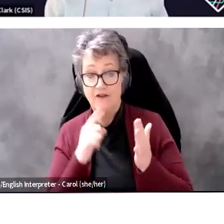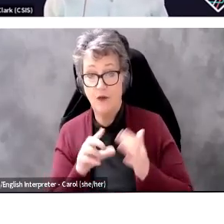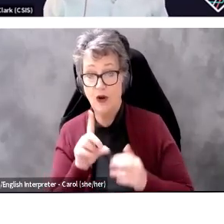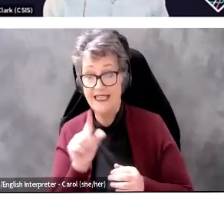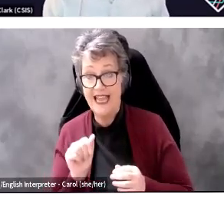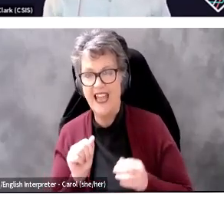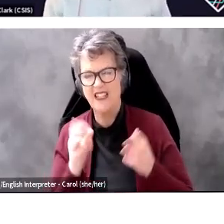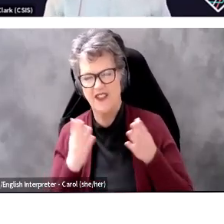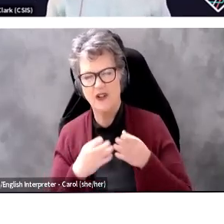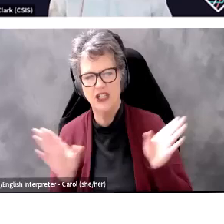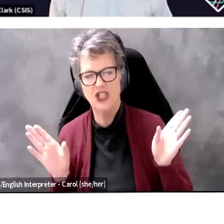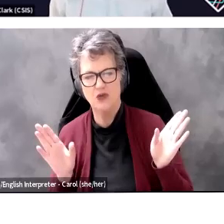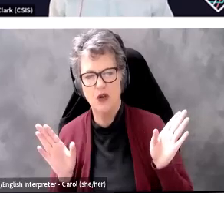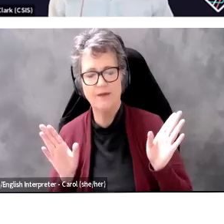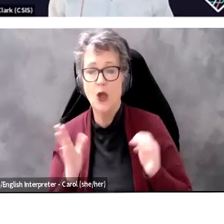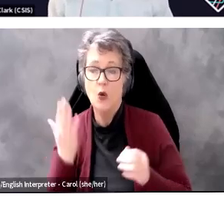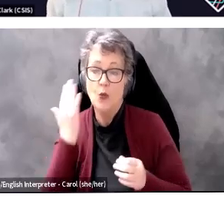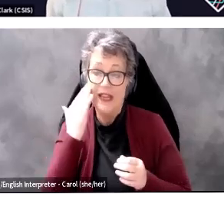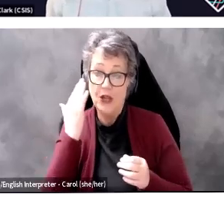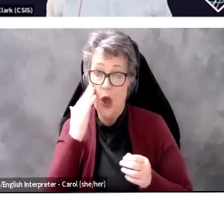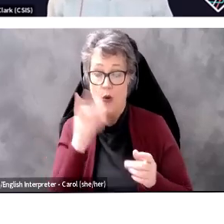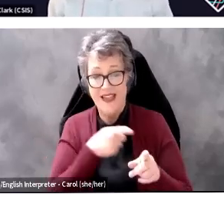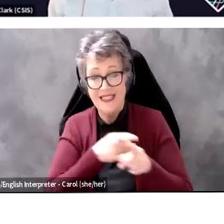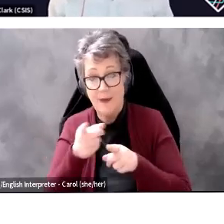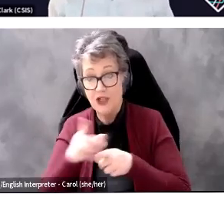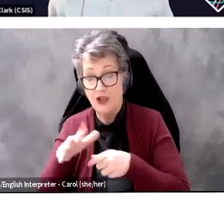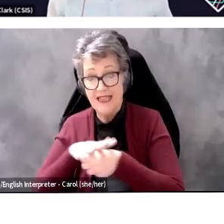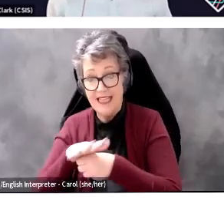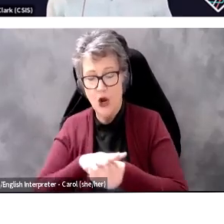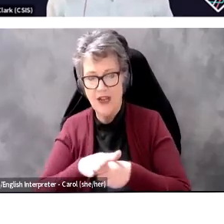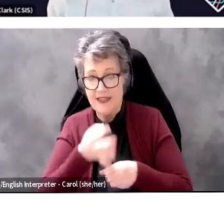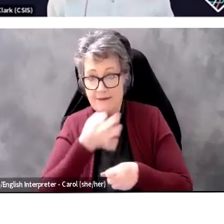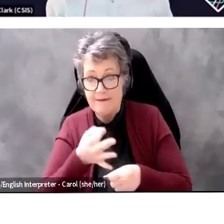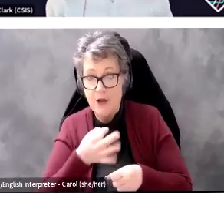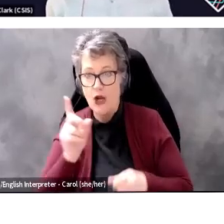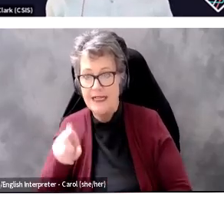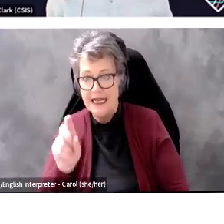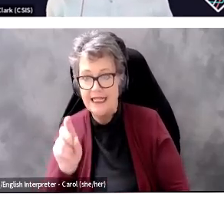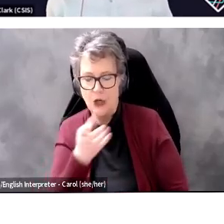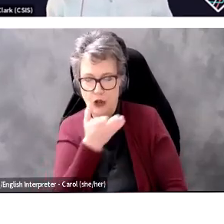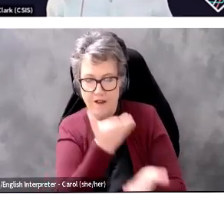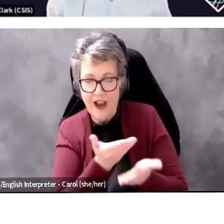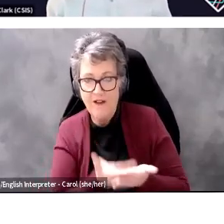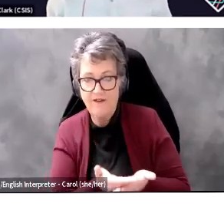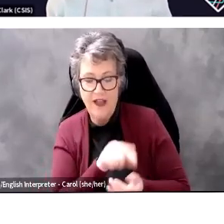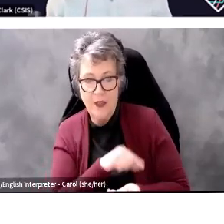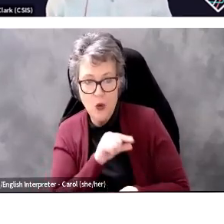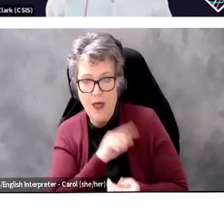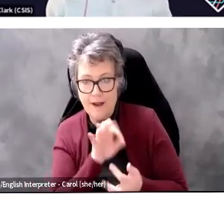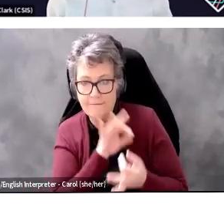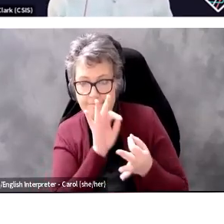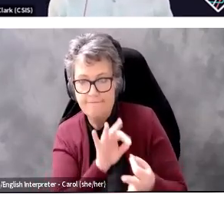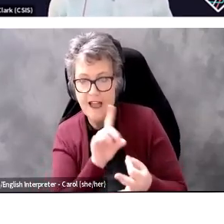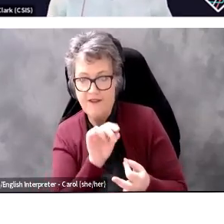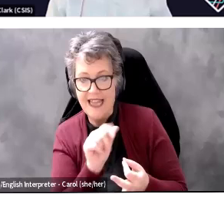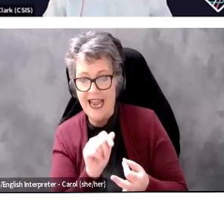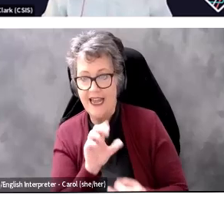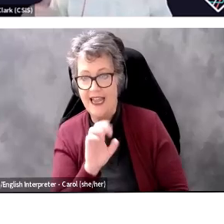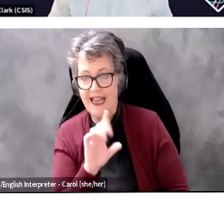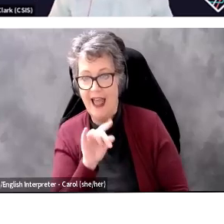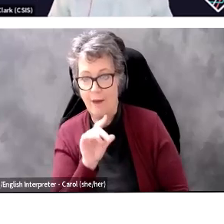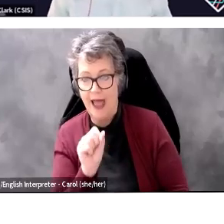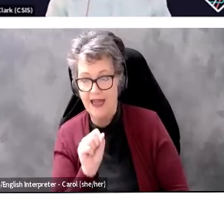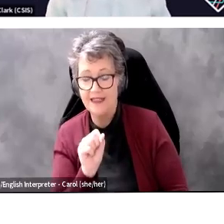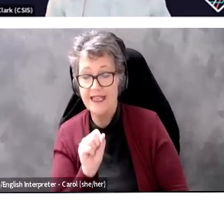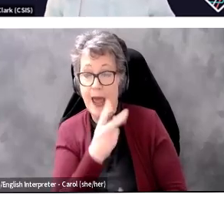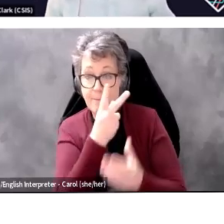very general. We know that specialized areas of expertise are necessary to verify the quality and accuracy of data in CALPADS